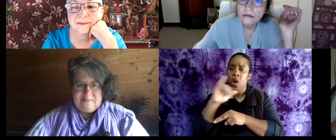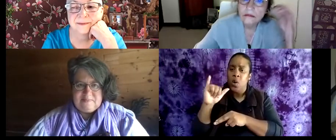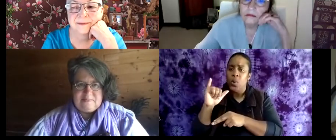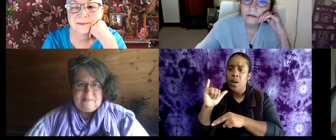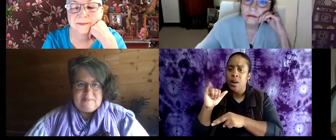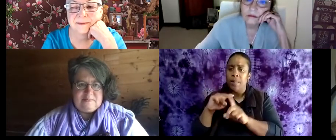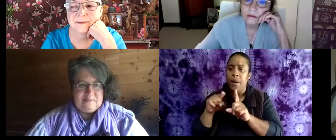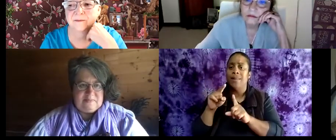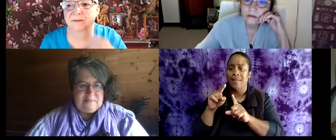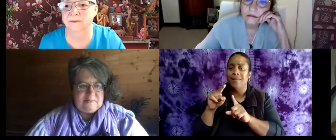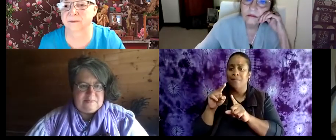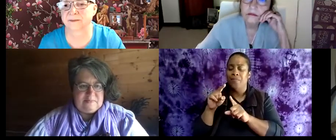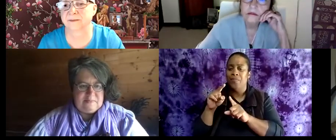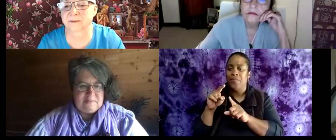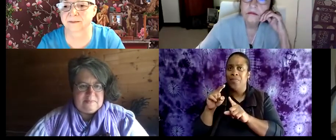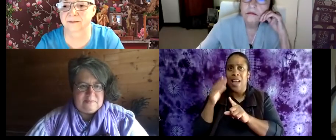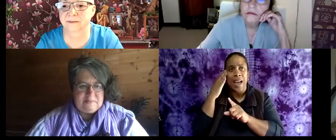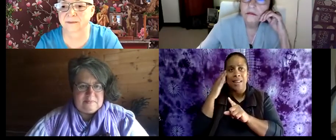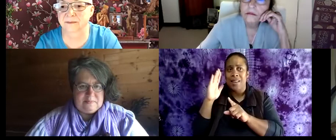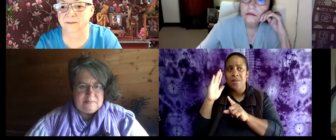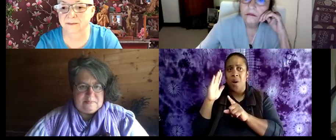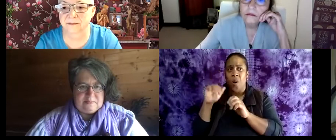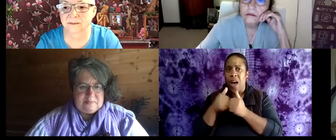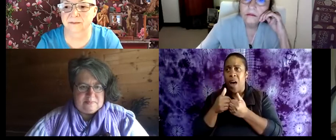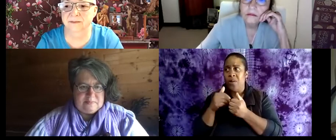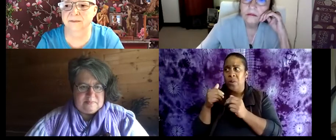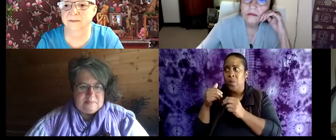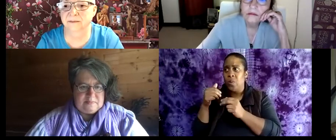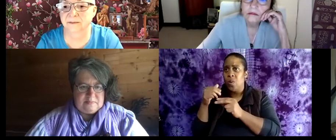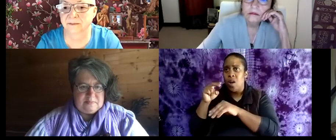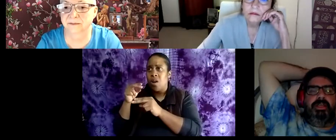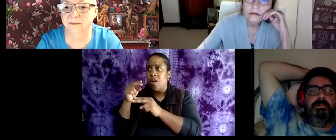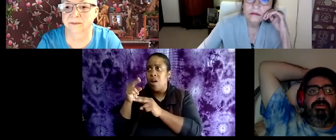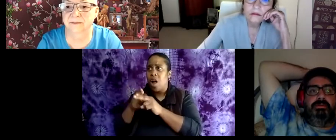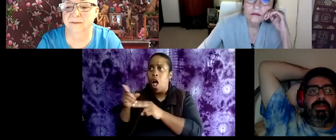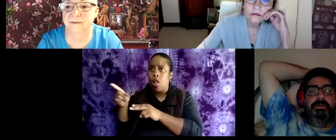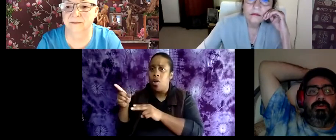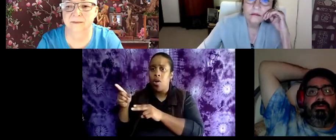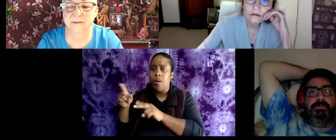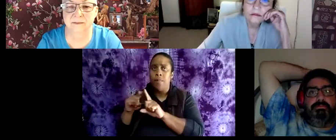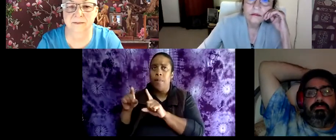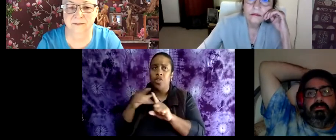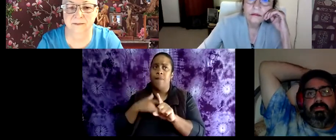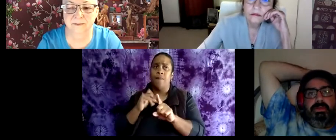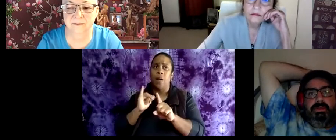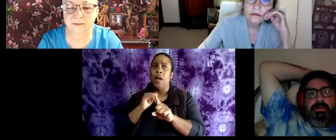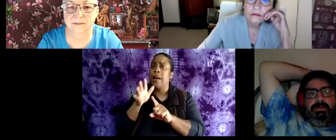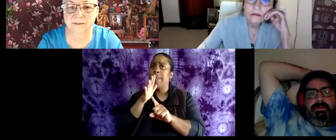But yeah, I guess I didn't know how else to reference her other than that she felt like a mother, but I don't know.